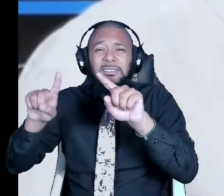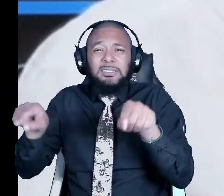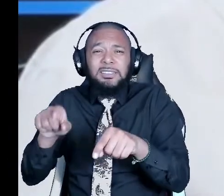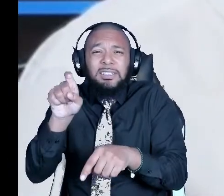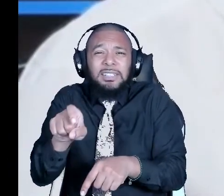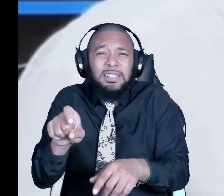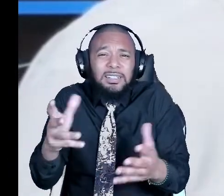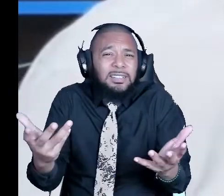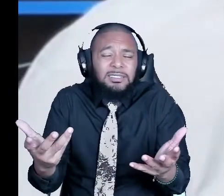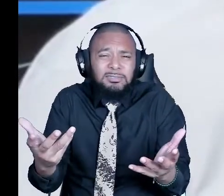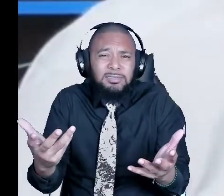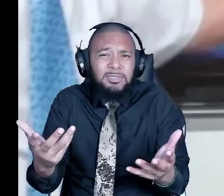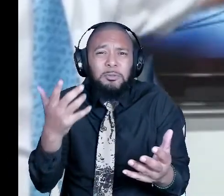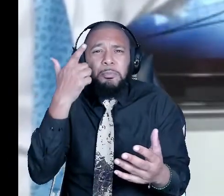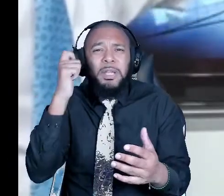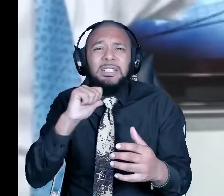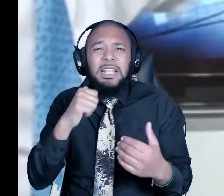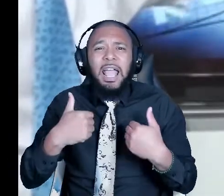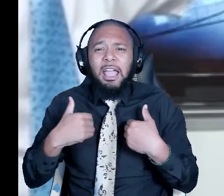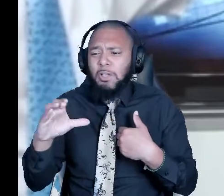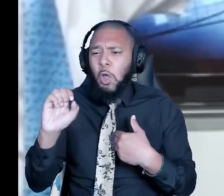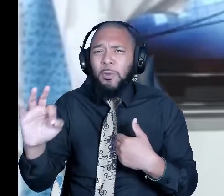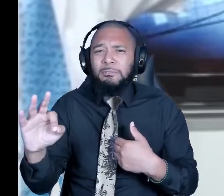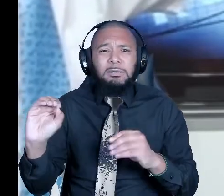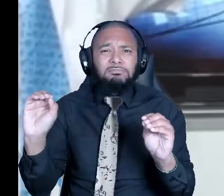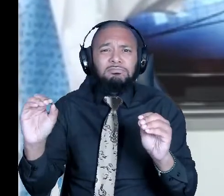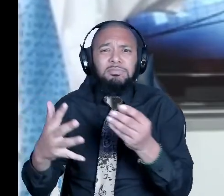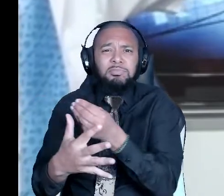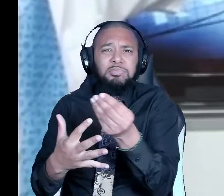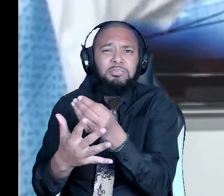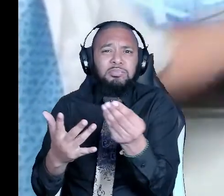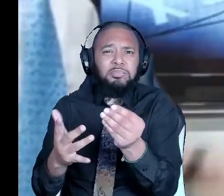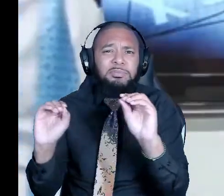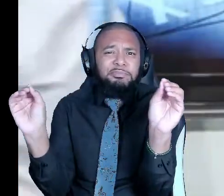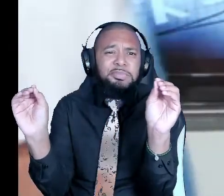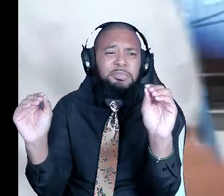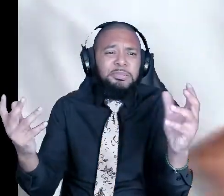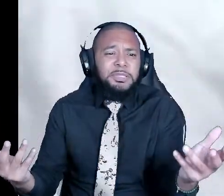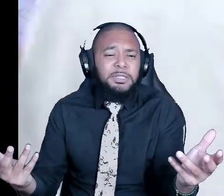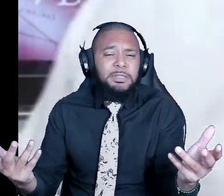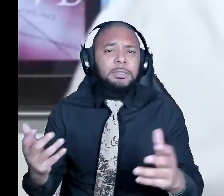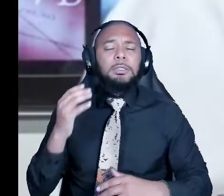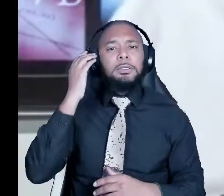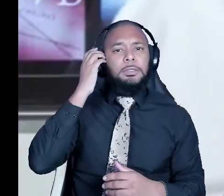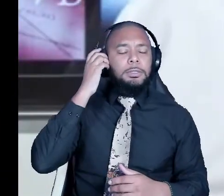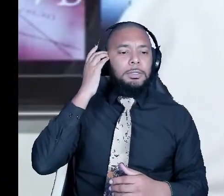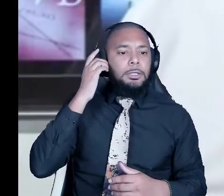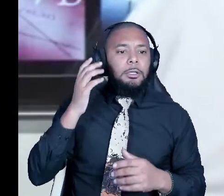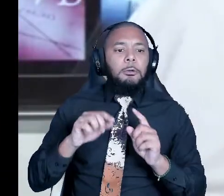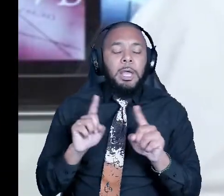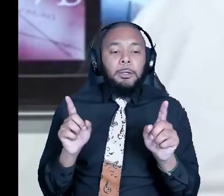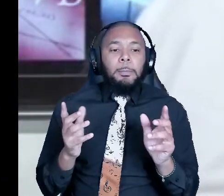to distribute. There was no number in front of the x. But